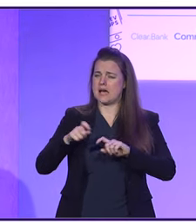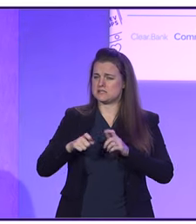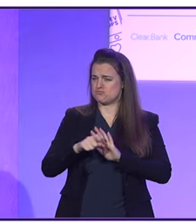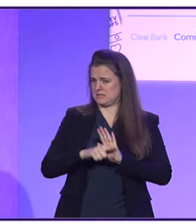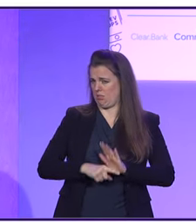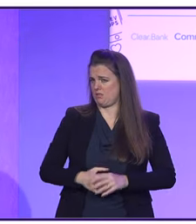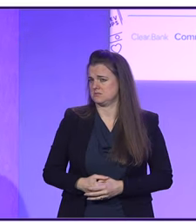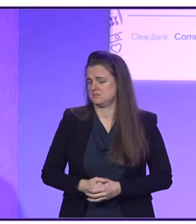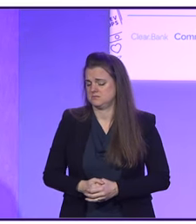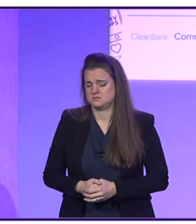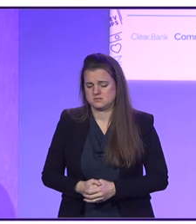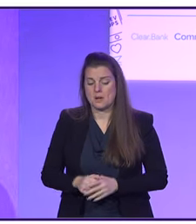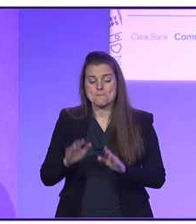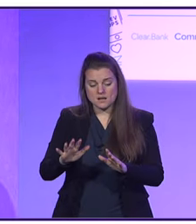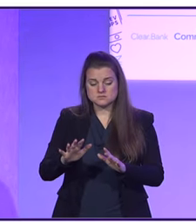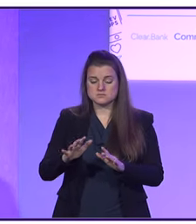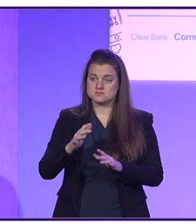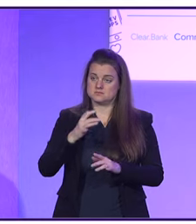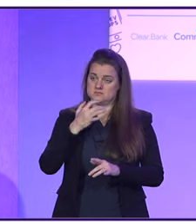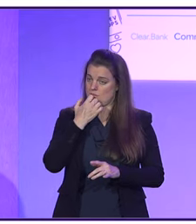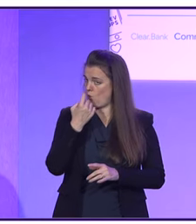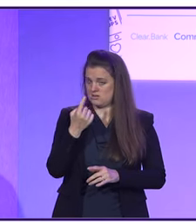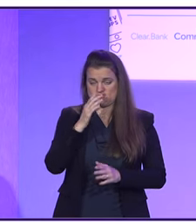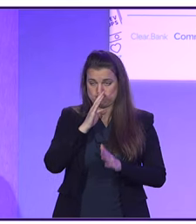So, number one, straight off the back,